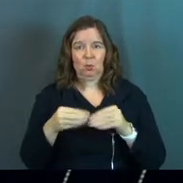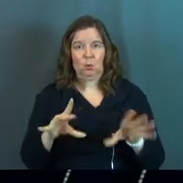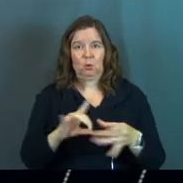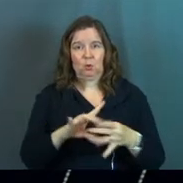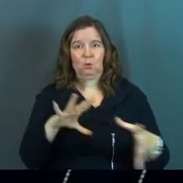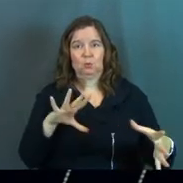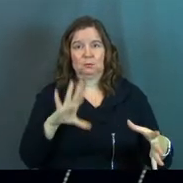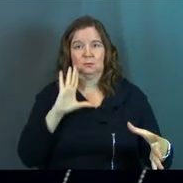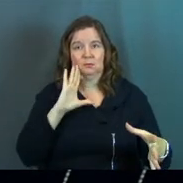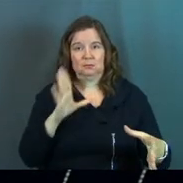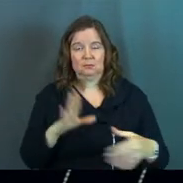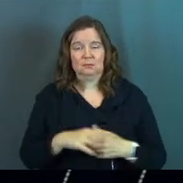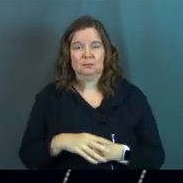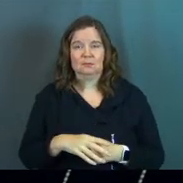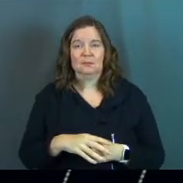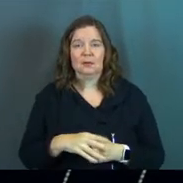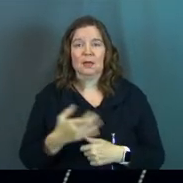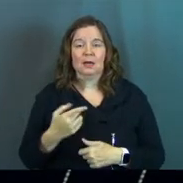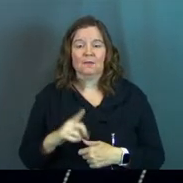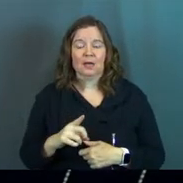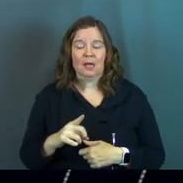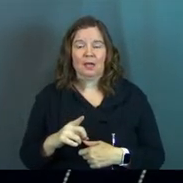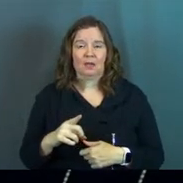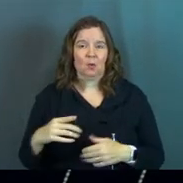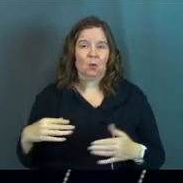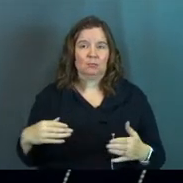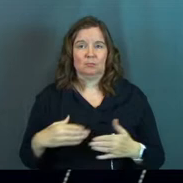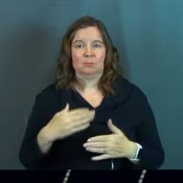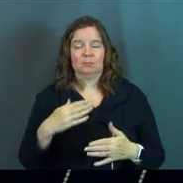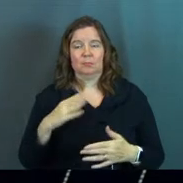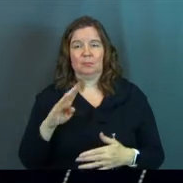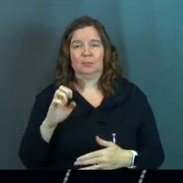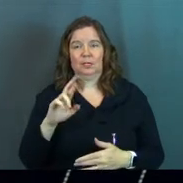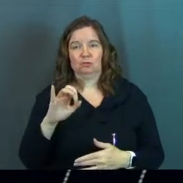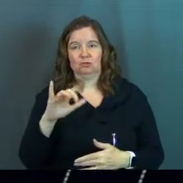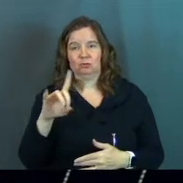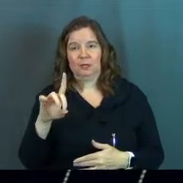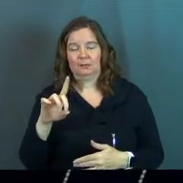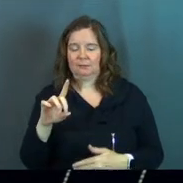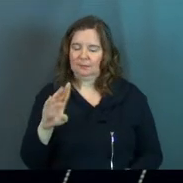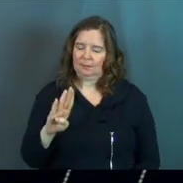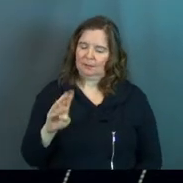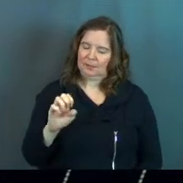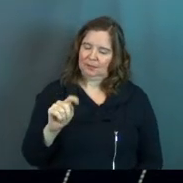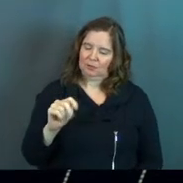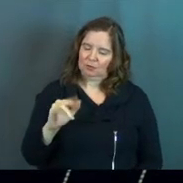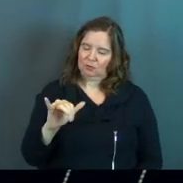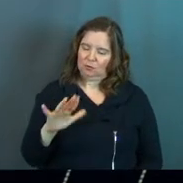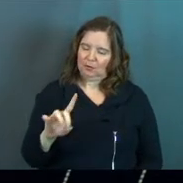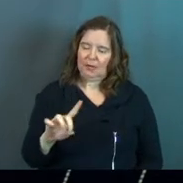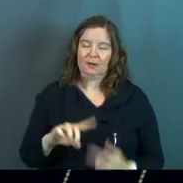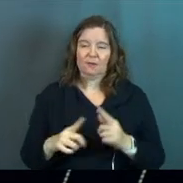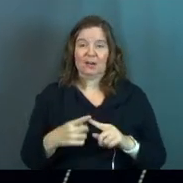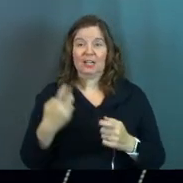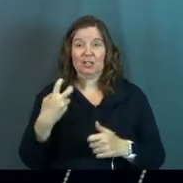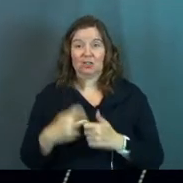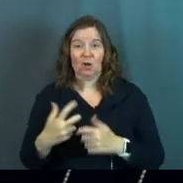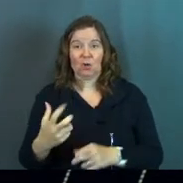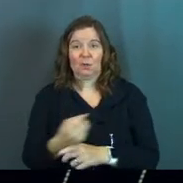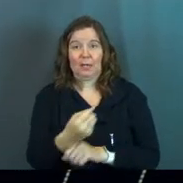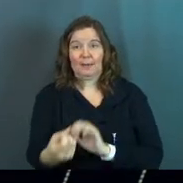them. An offended or a betrayed friend, Proverbs 18:19, is harder to win back than a fortified